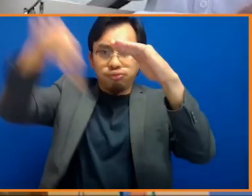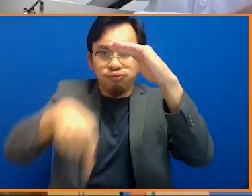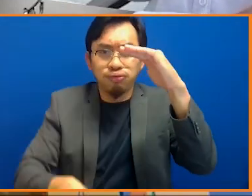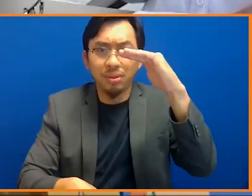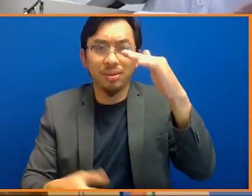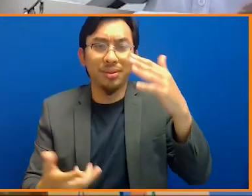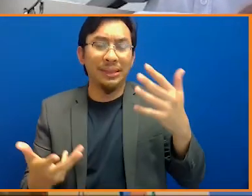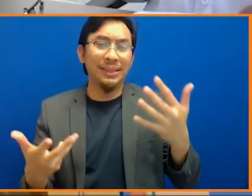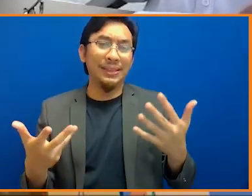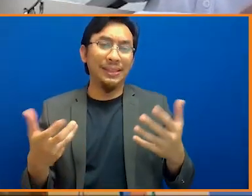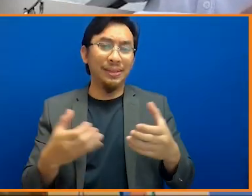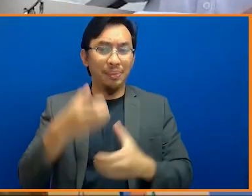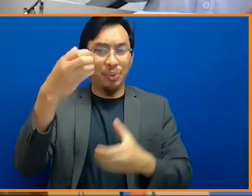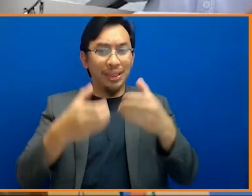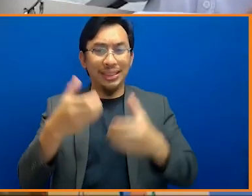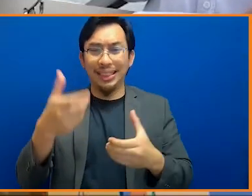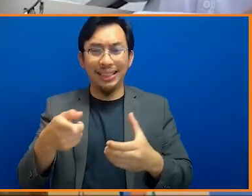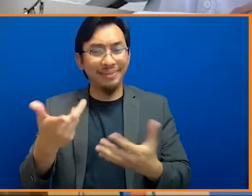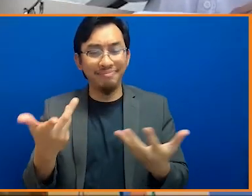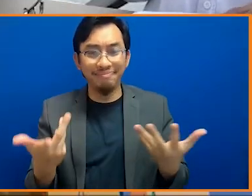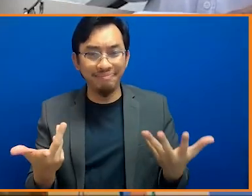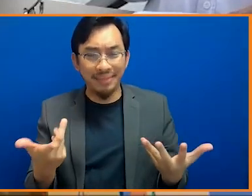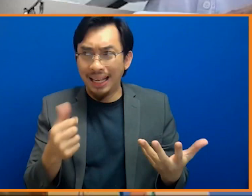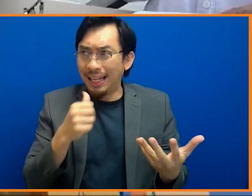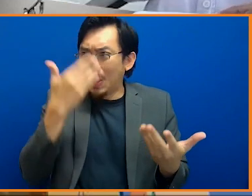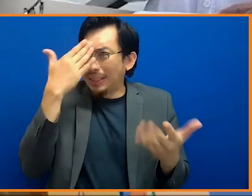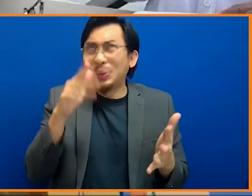up to a building that you are not familiar with.